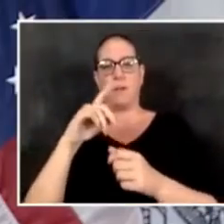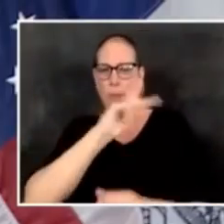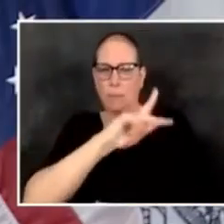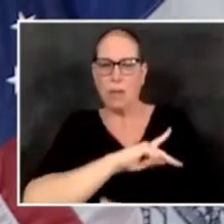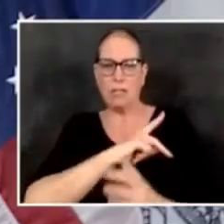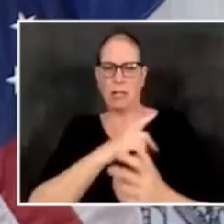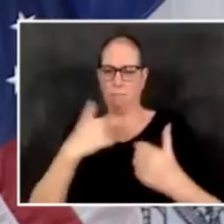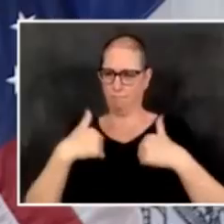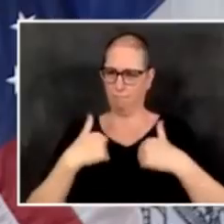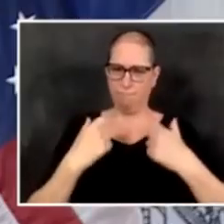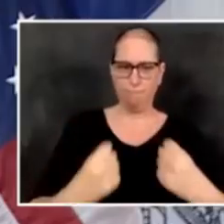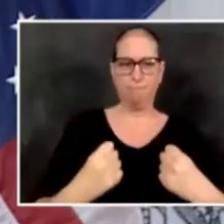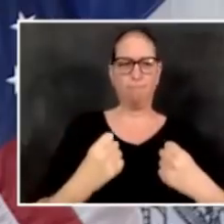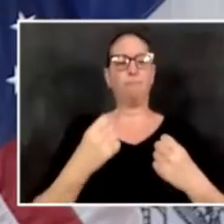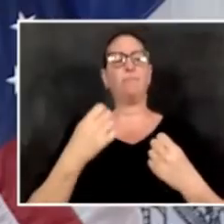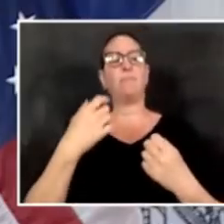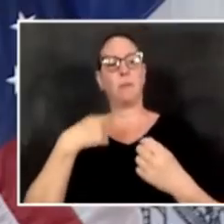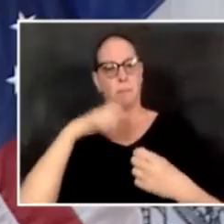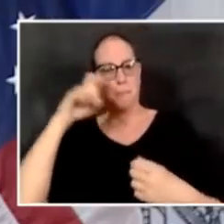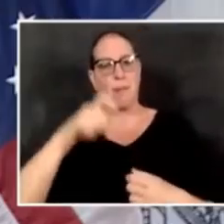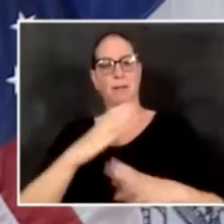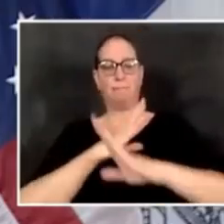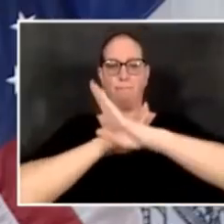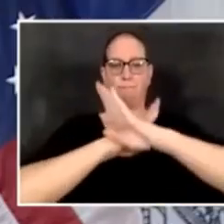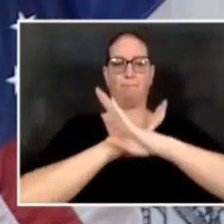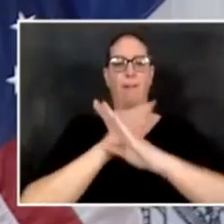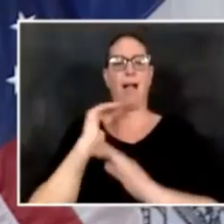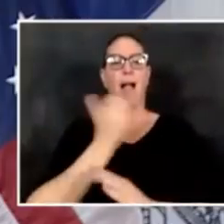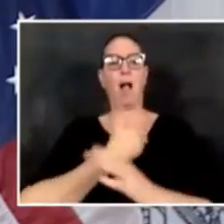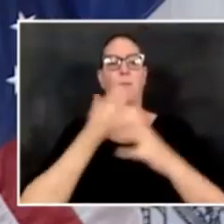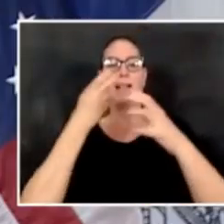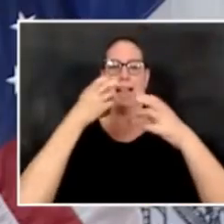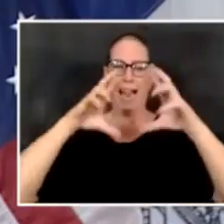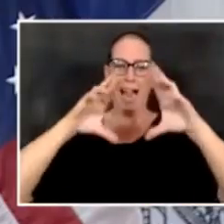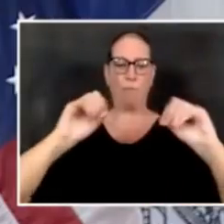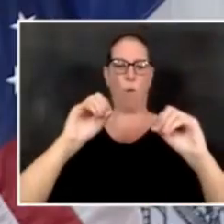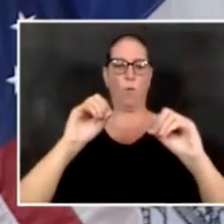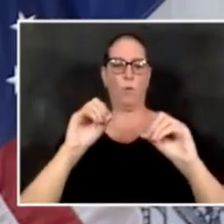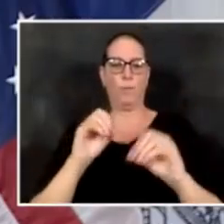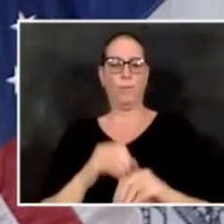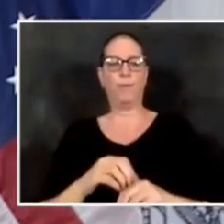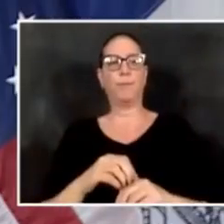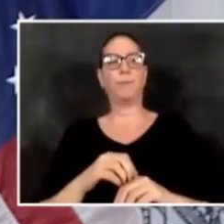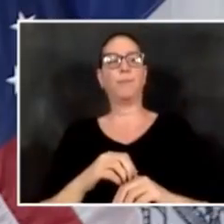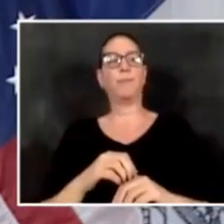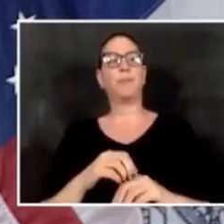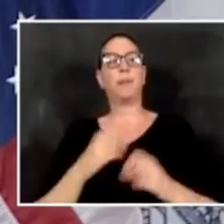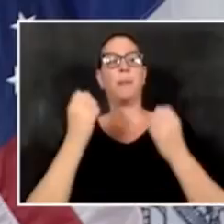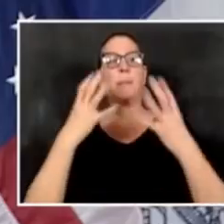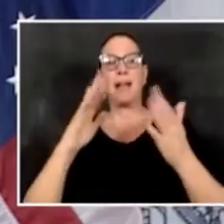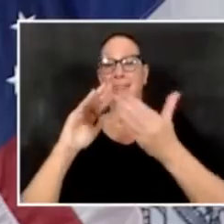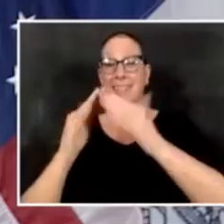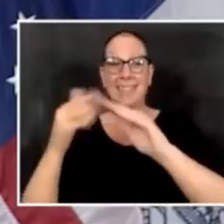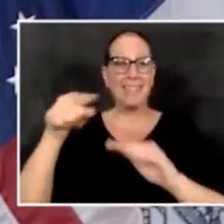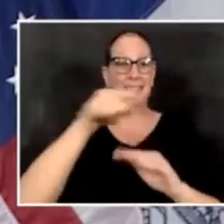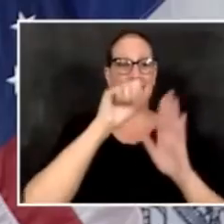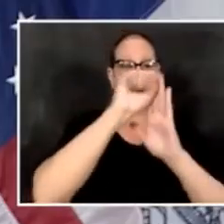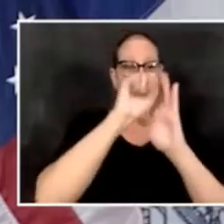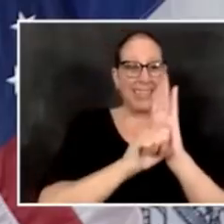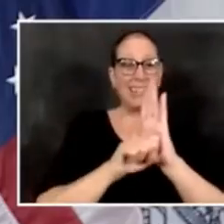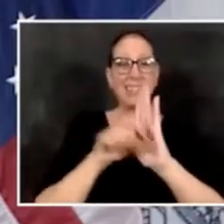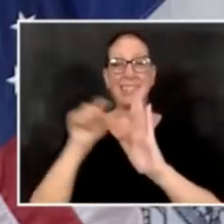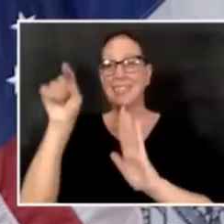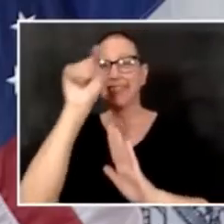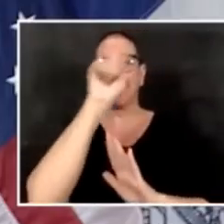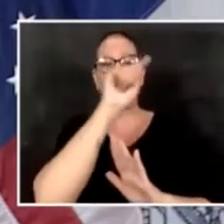New York City and many other cities and states all over the country. Our nation has a simple choice, either to